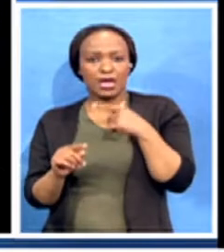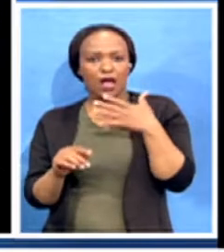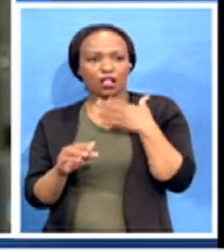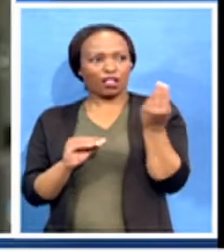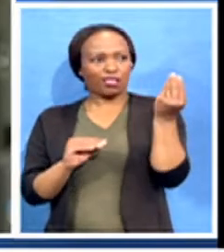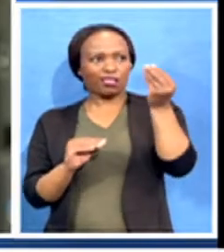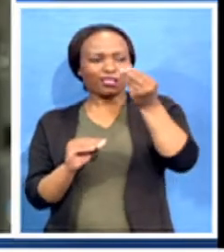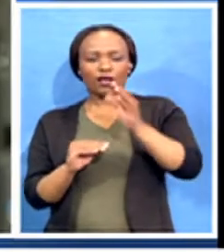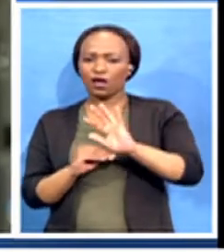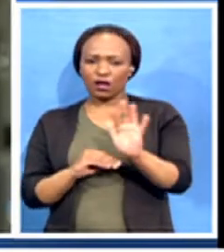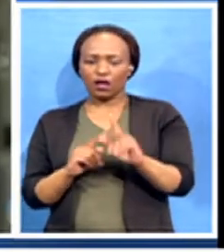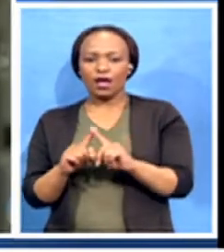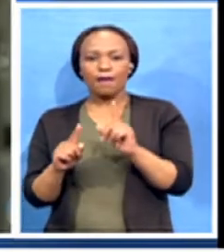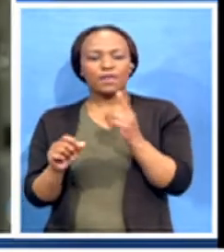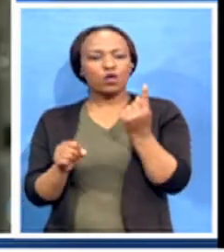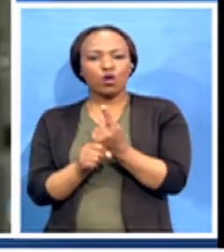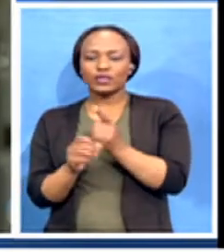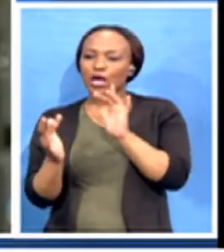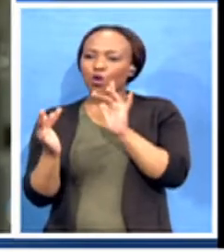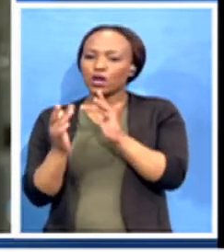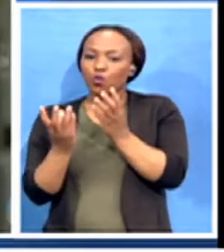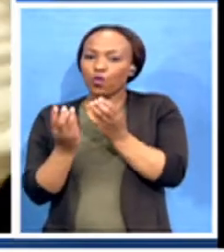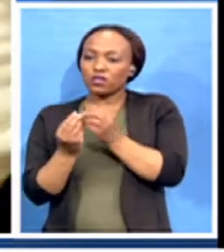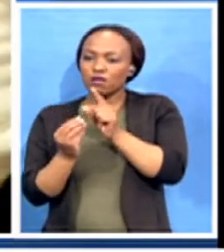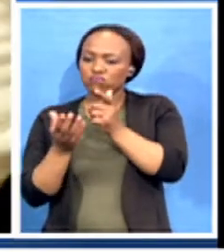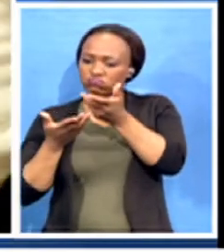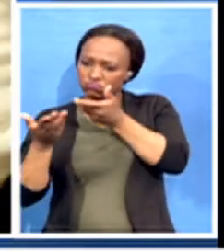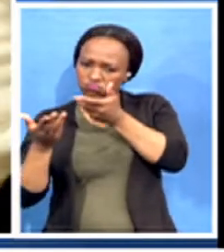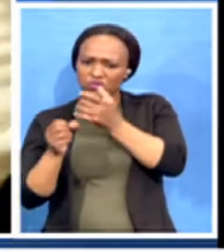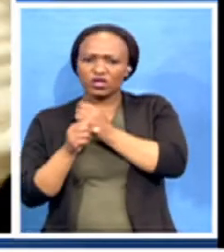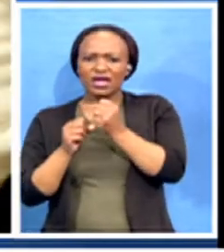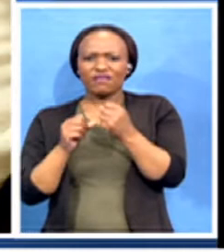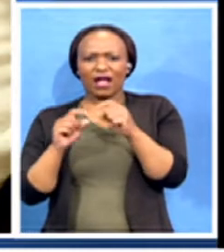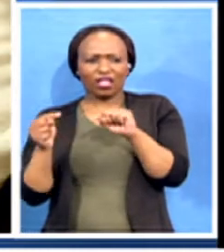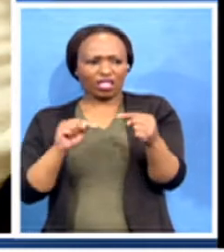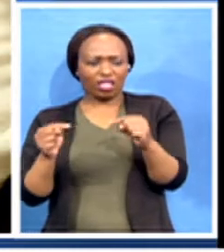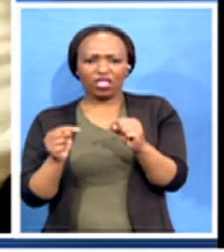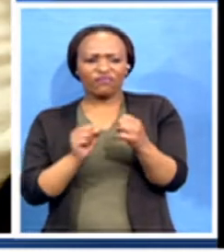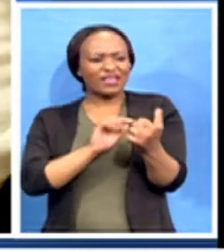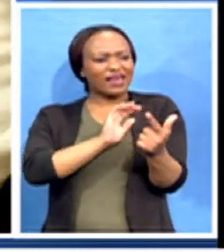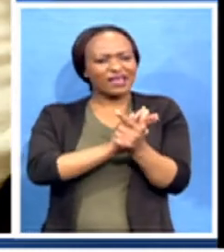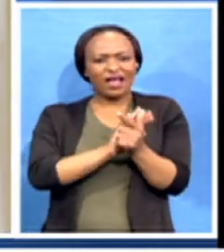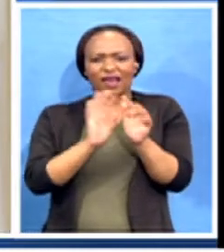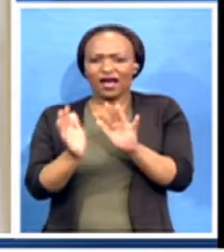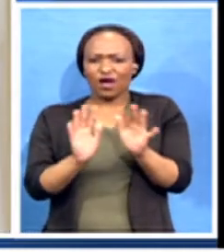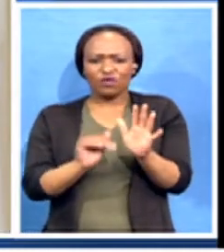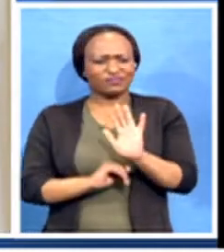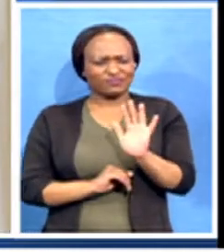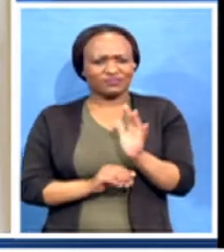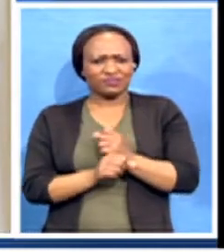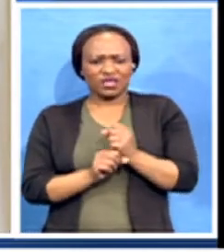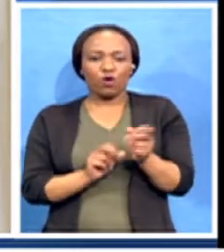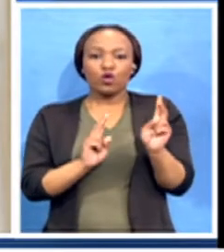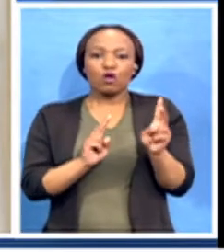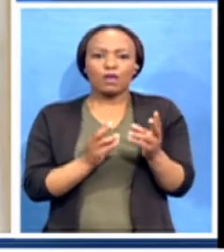am not exaggerating that my contacts with him had never been on the debates on the legality, or which the